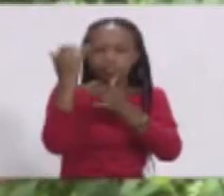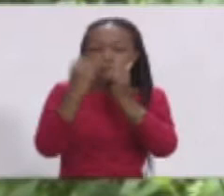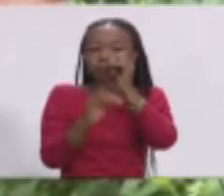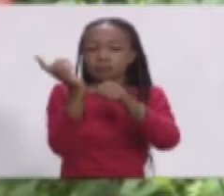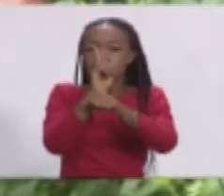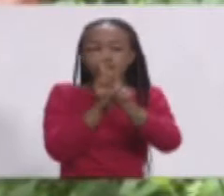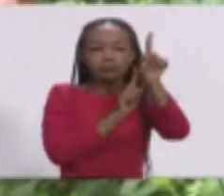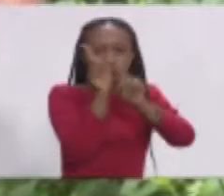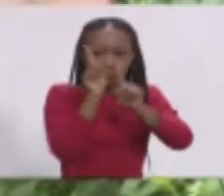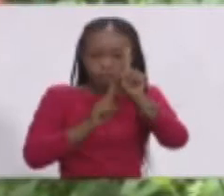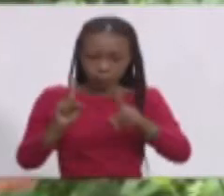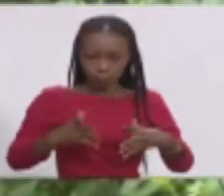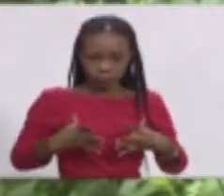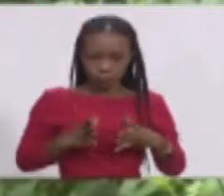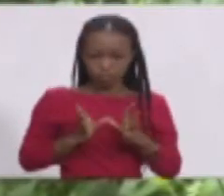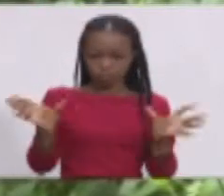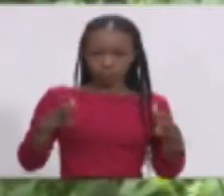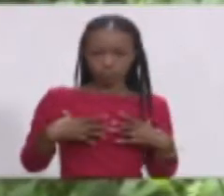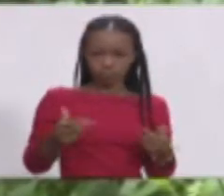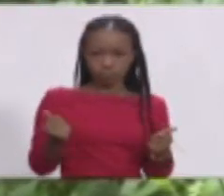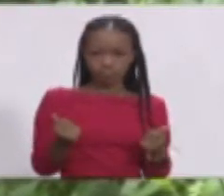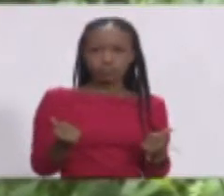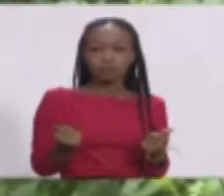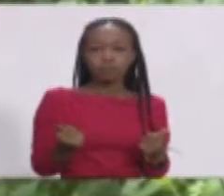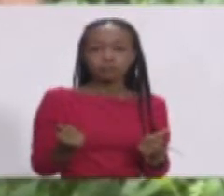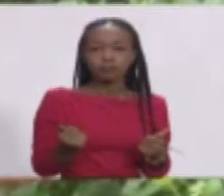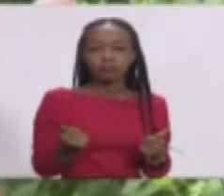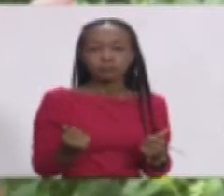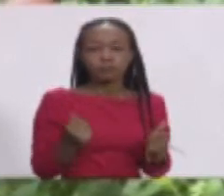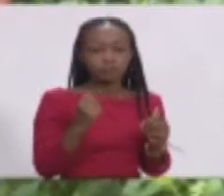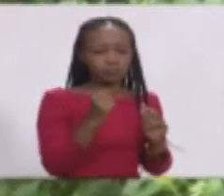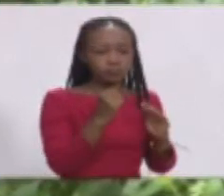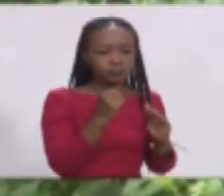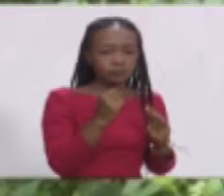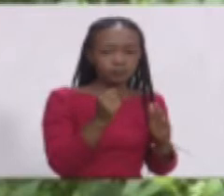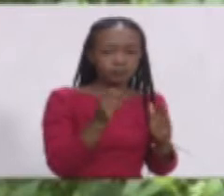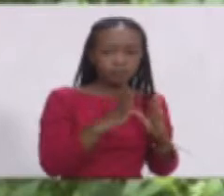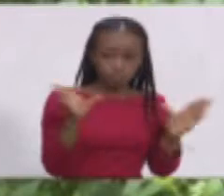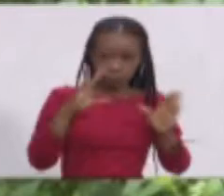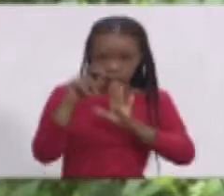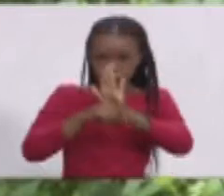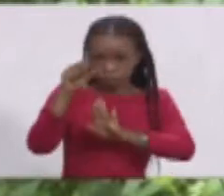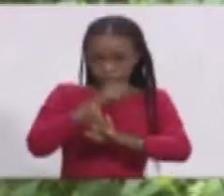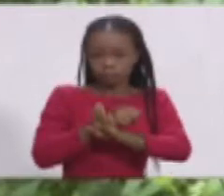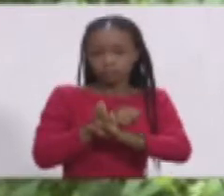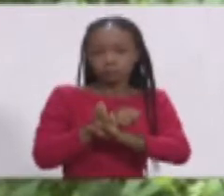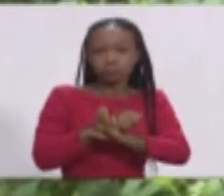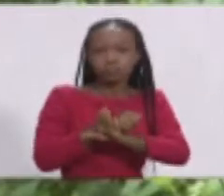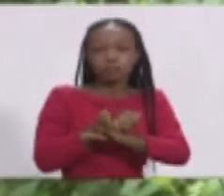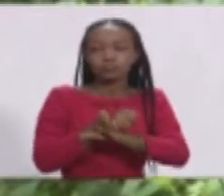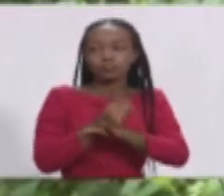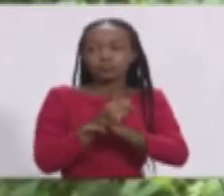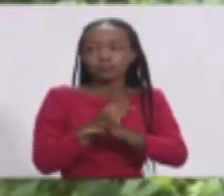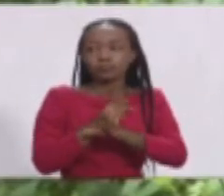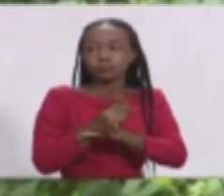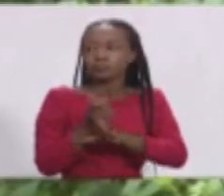health system, our public transport system is in very bad shape. That could contribute to